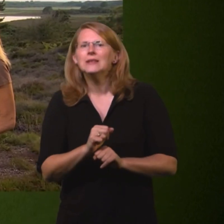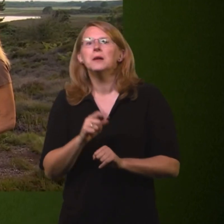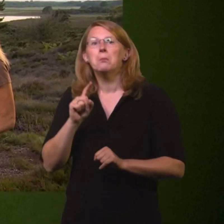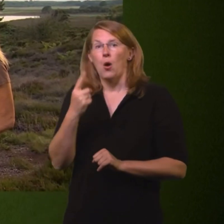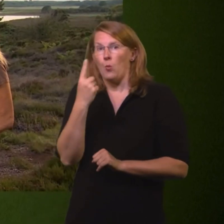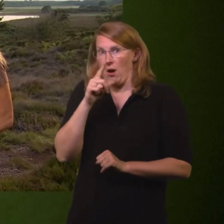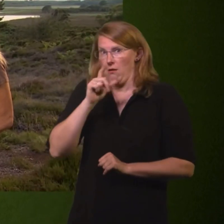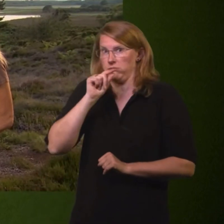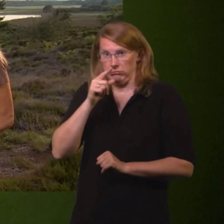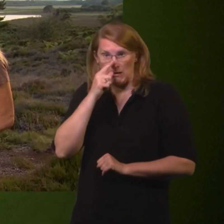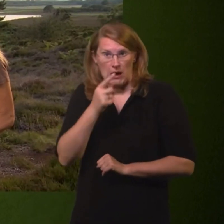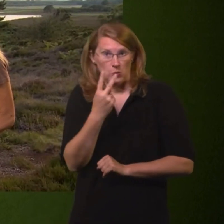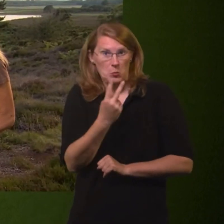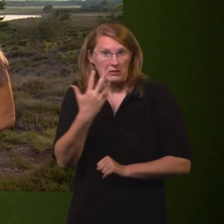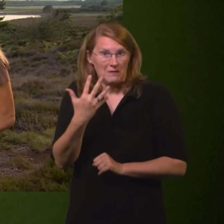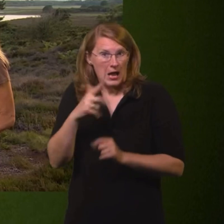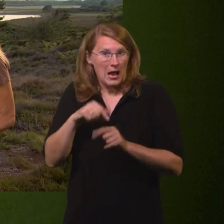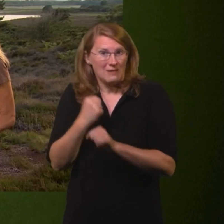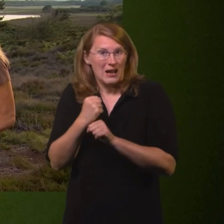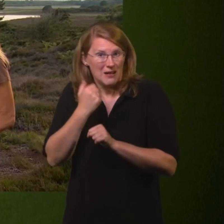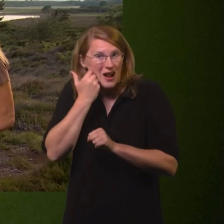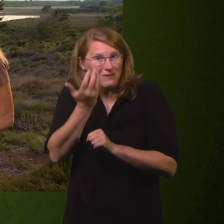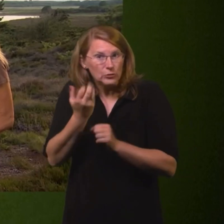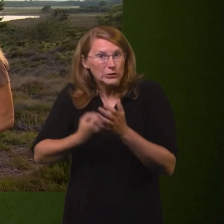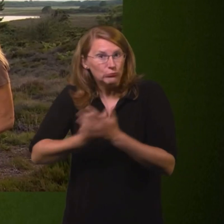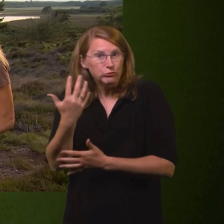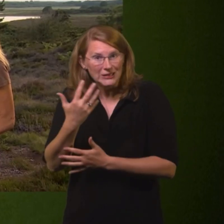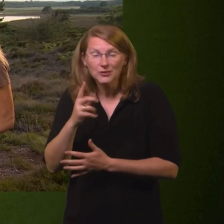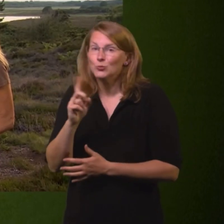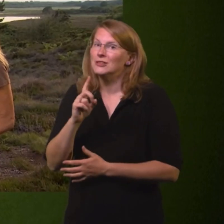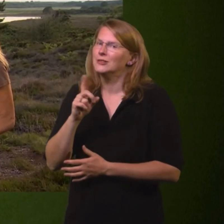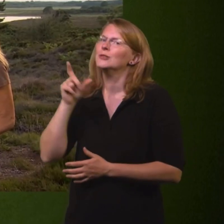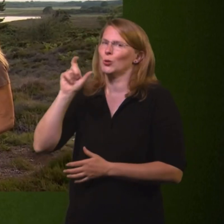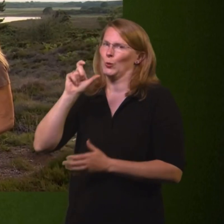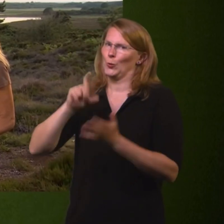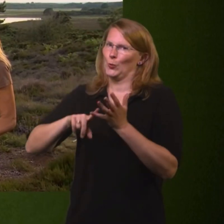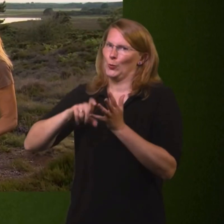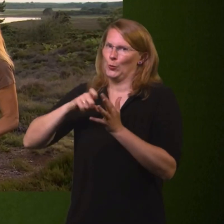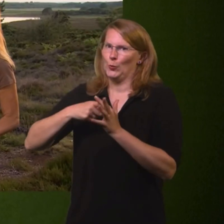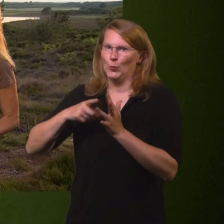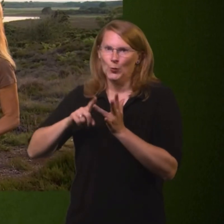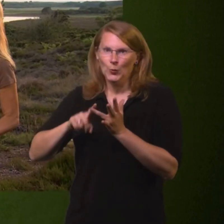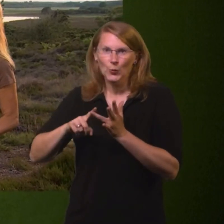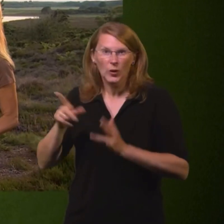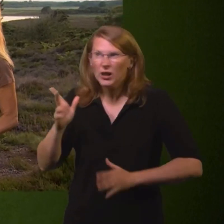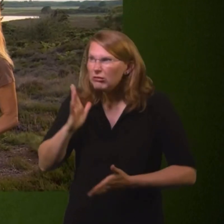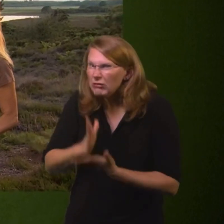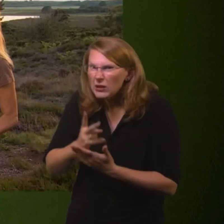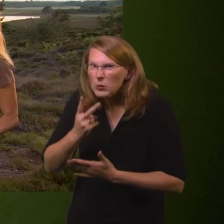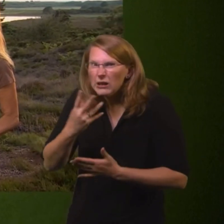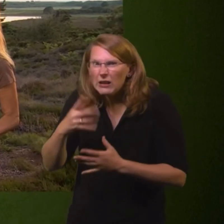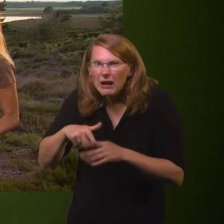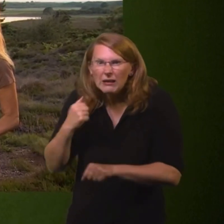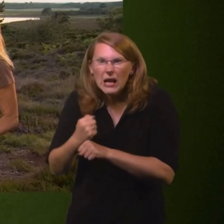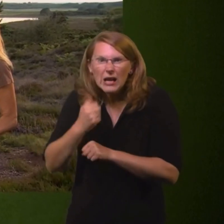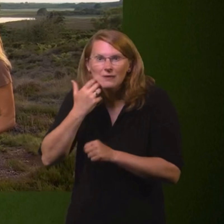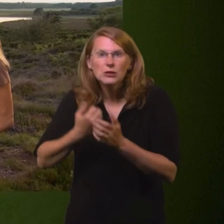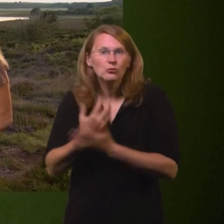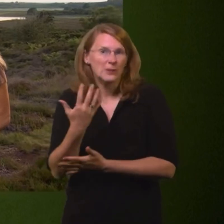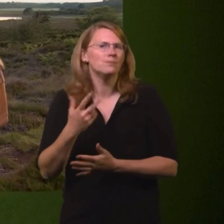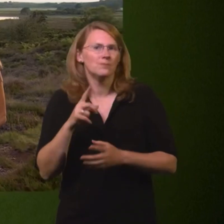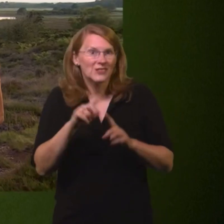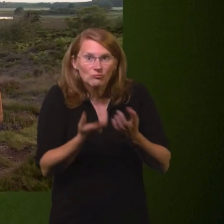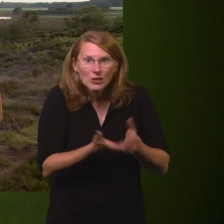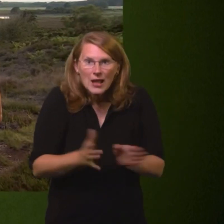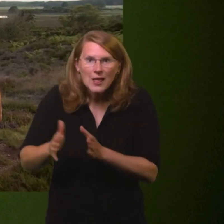cuckoo. No. Up to 25 eggs every spring. In different nests? In different nests. So not technically a clutch, is it? But they lay the most